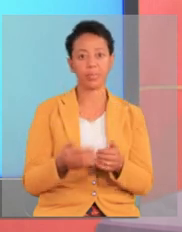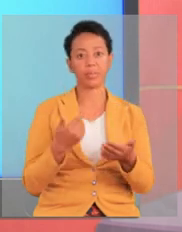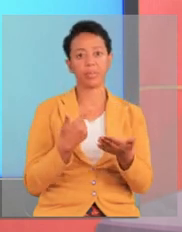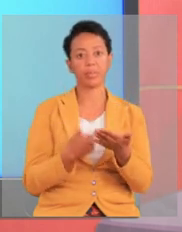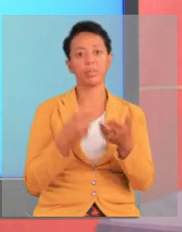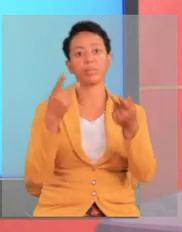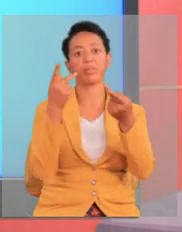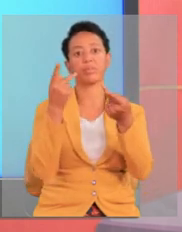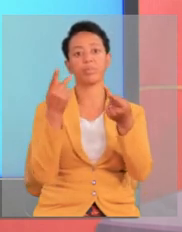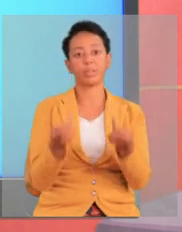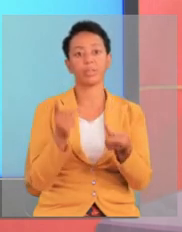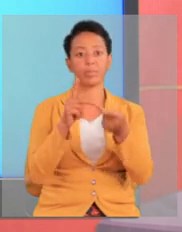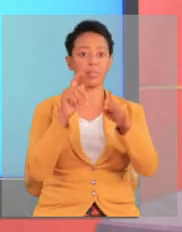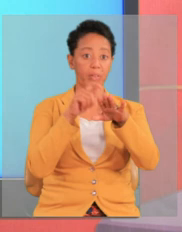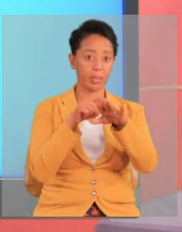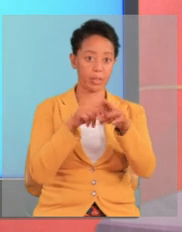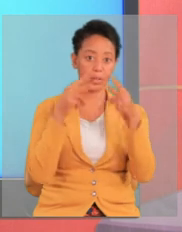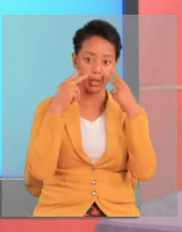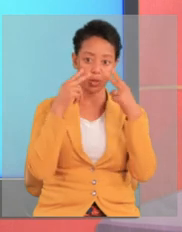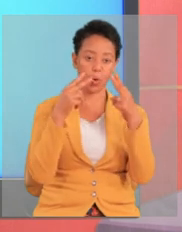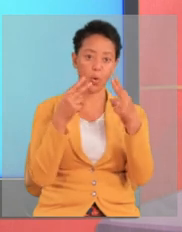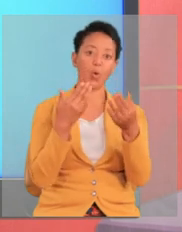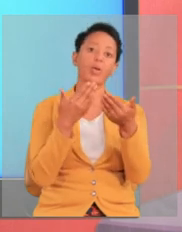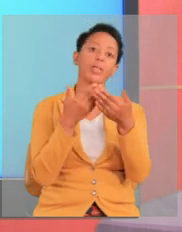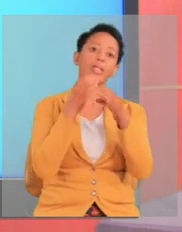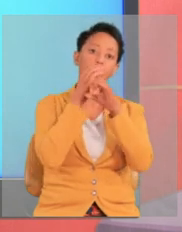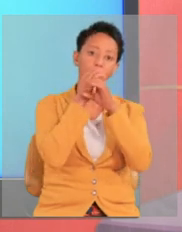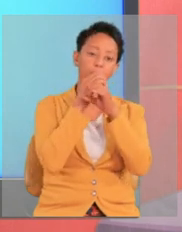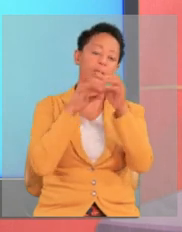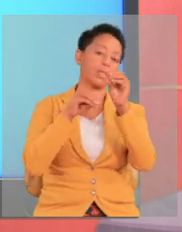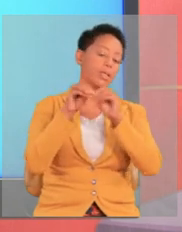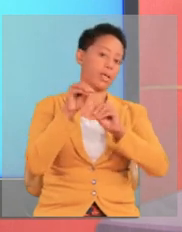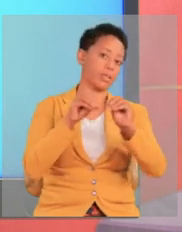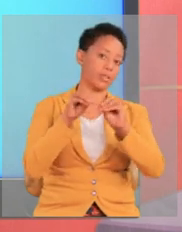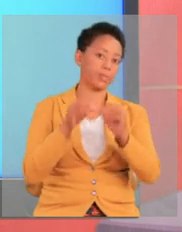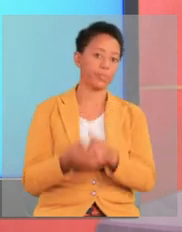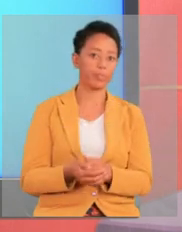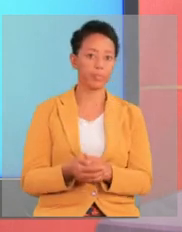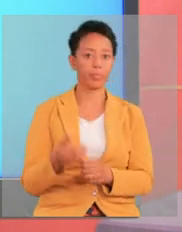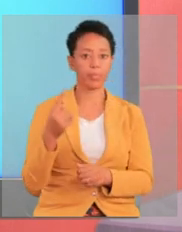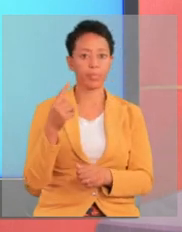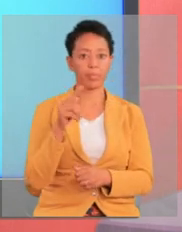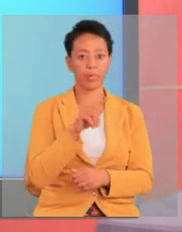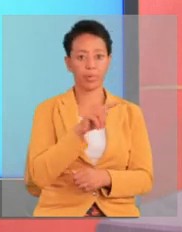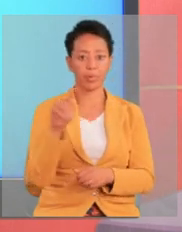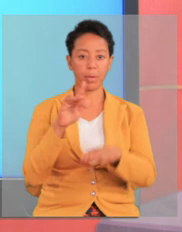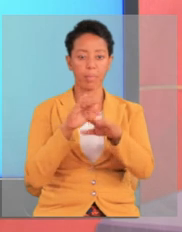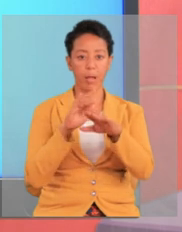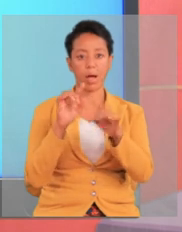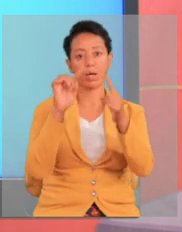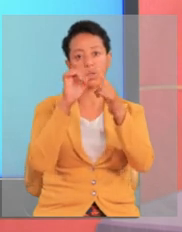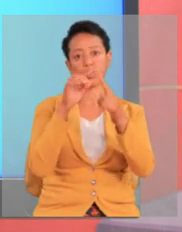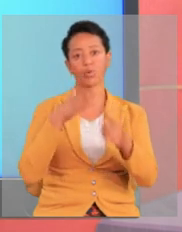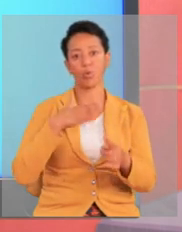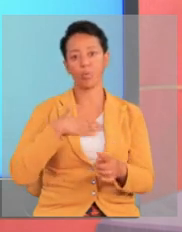tense, which shows recently completed action. They belong to me.